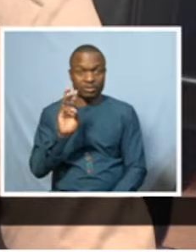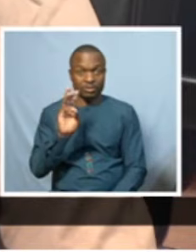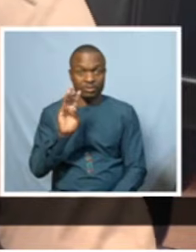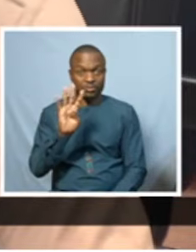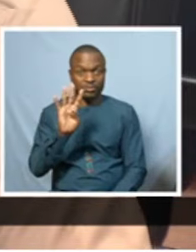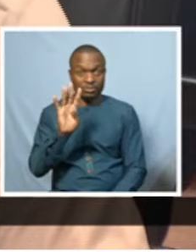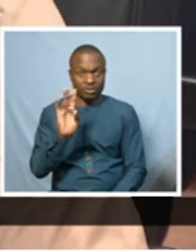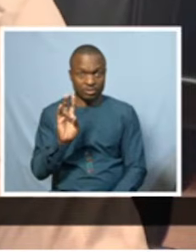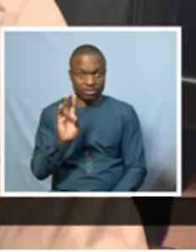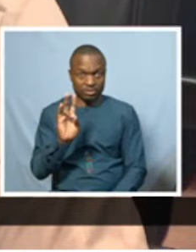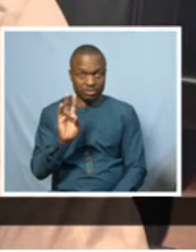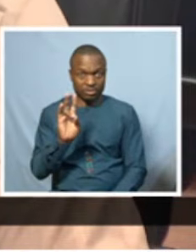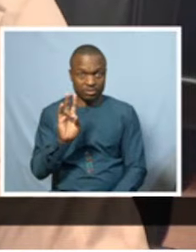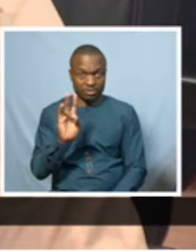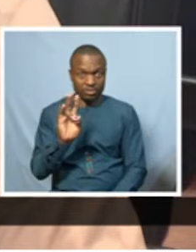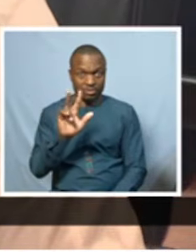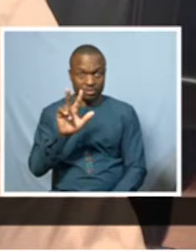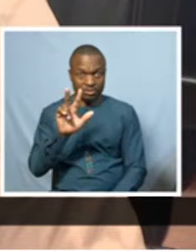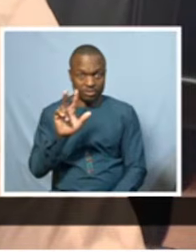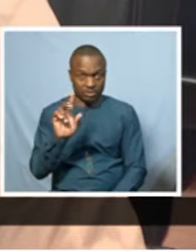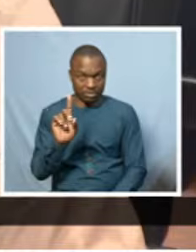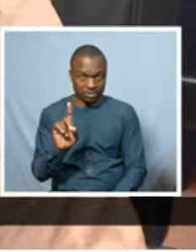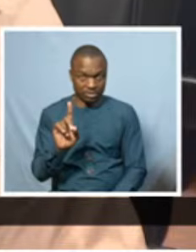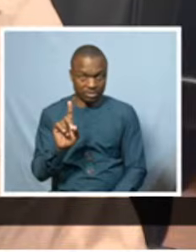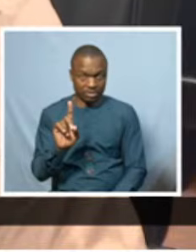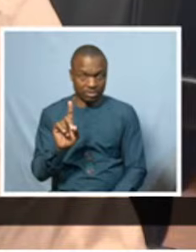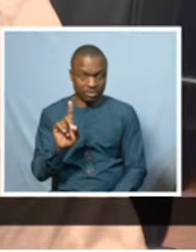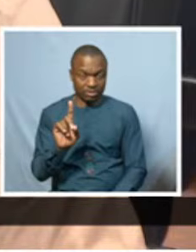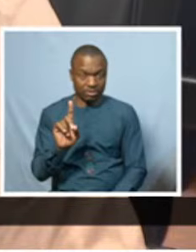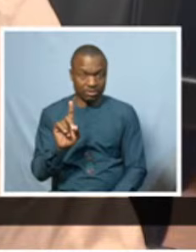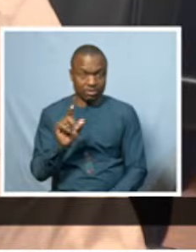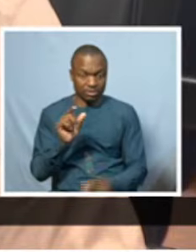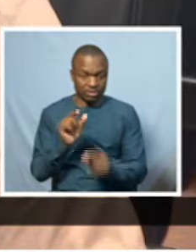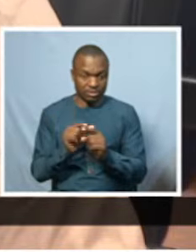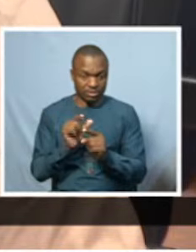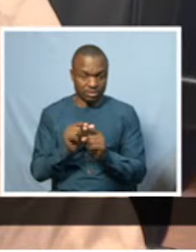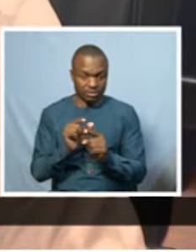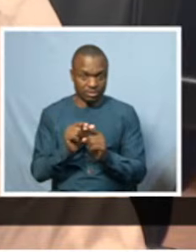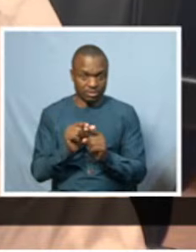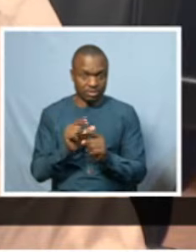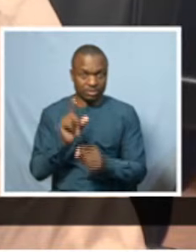7,549,647 at on 31st December